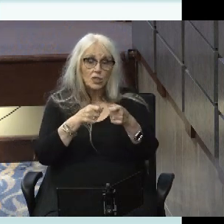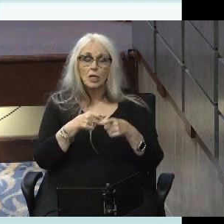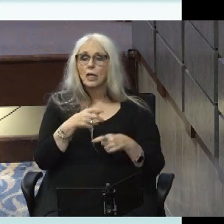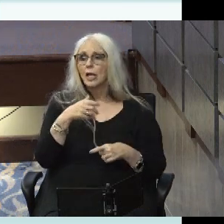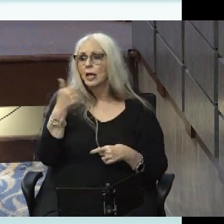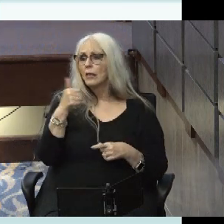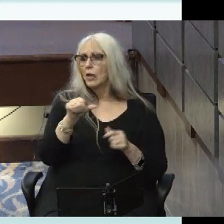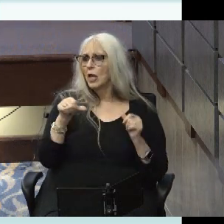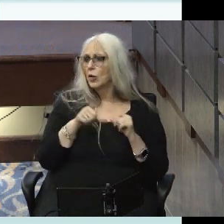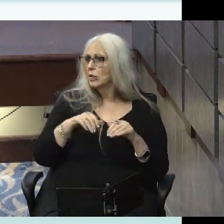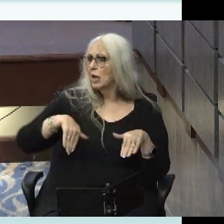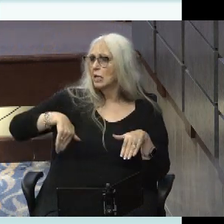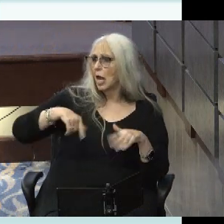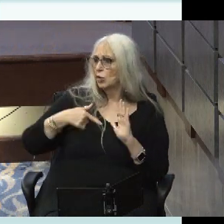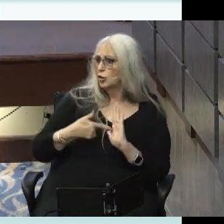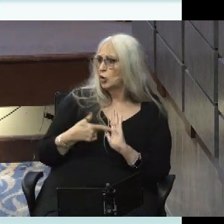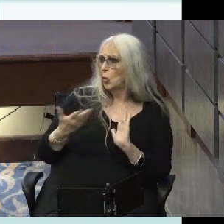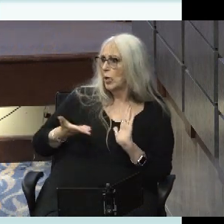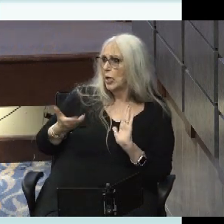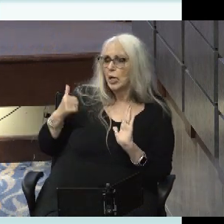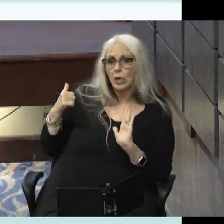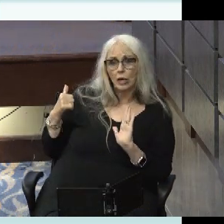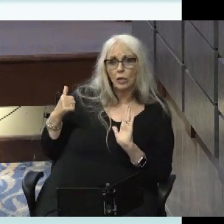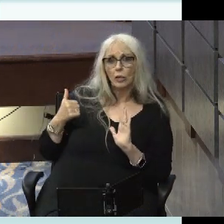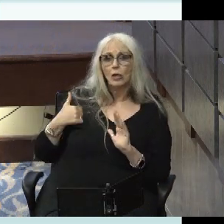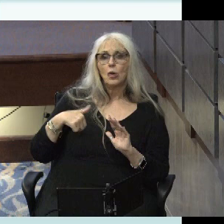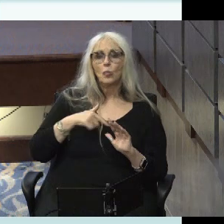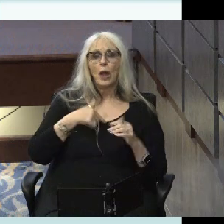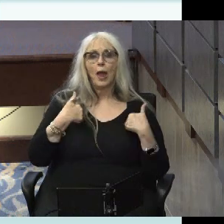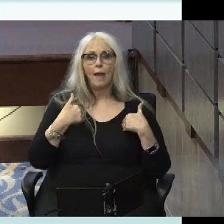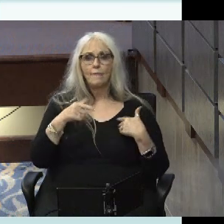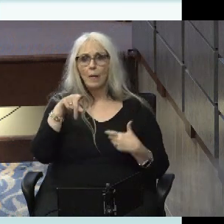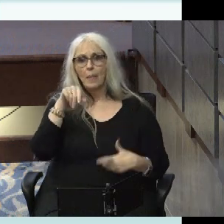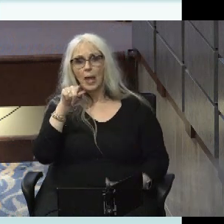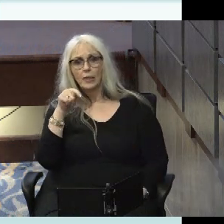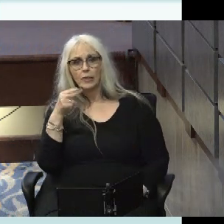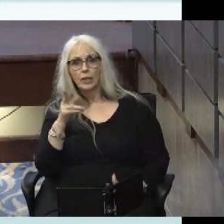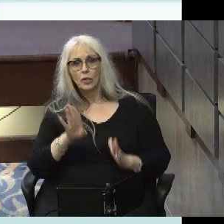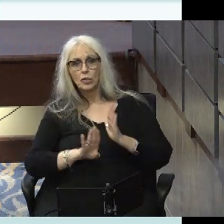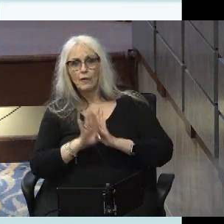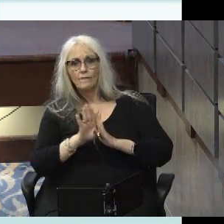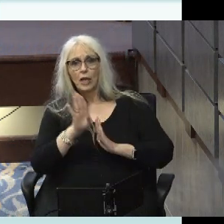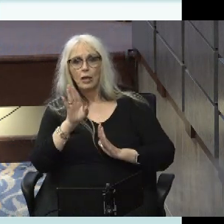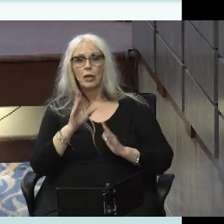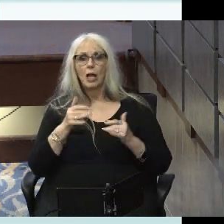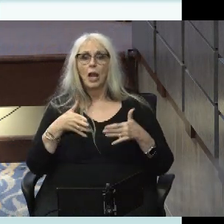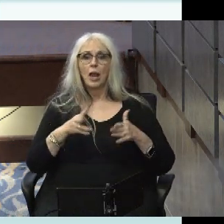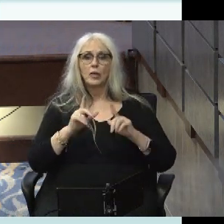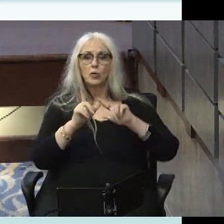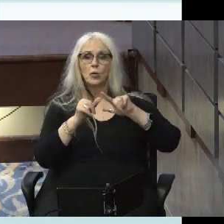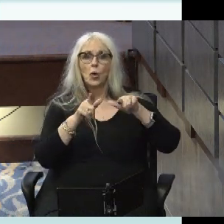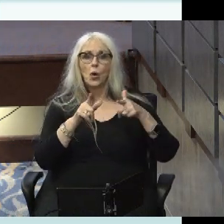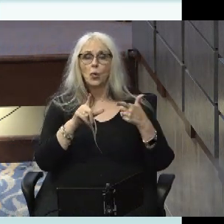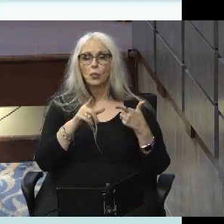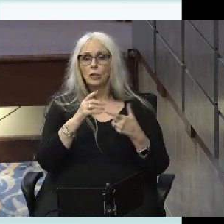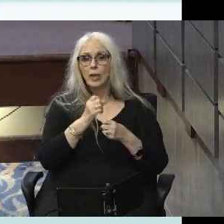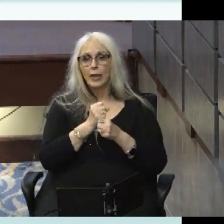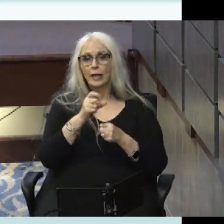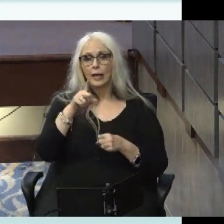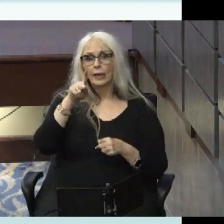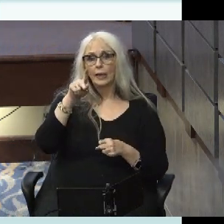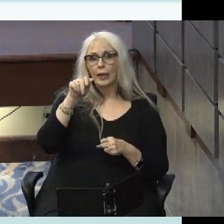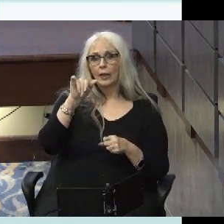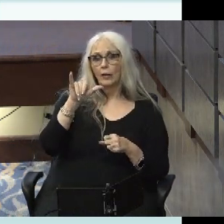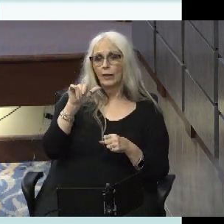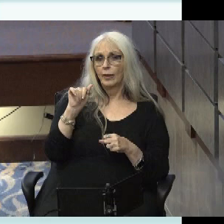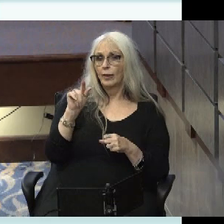reflected here is that we have a path that we're developing that would allow you to get down and take a kayak and be able